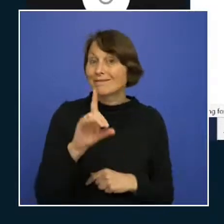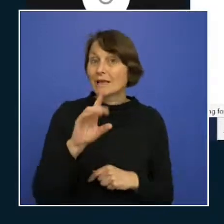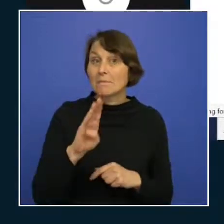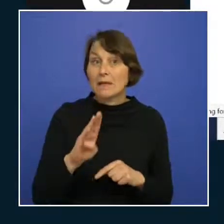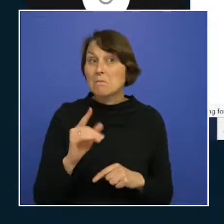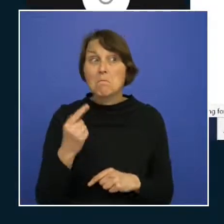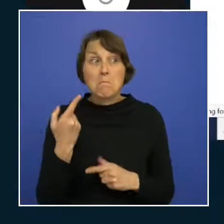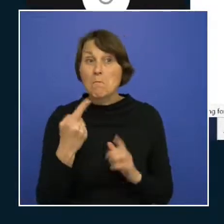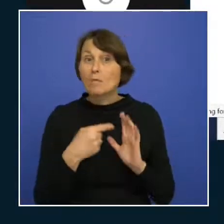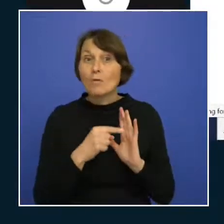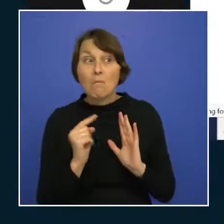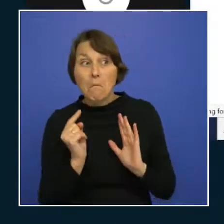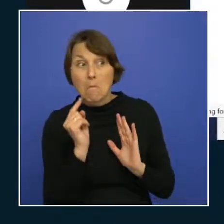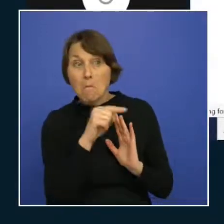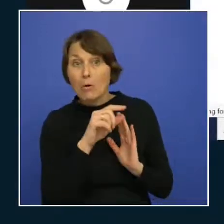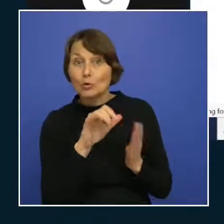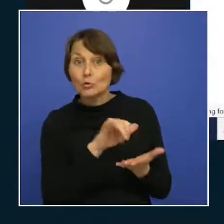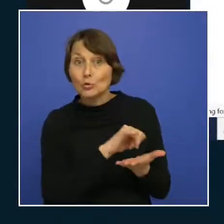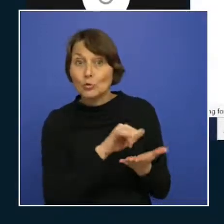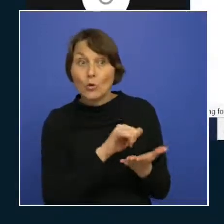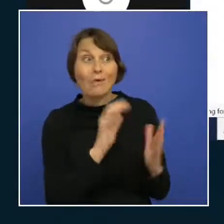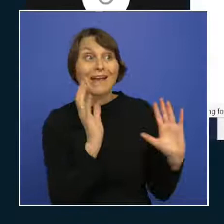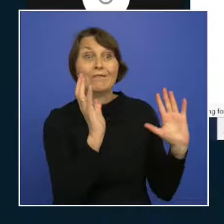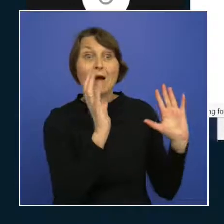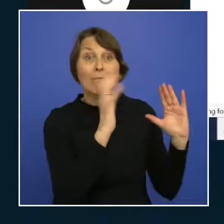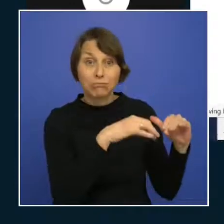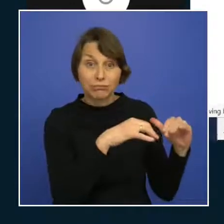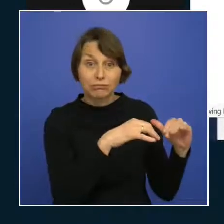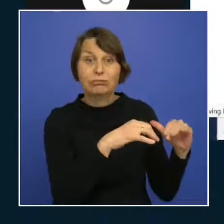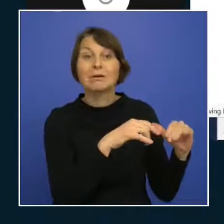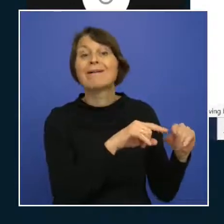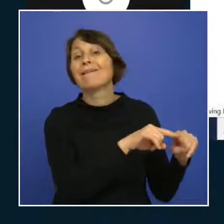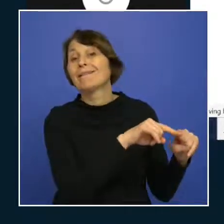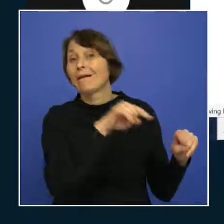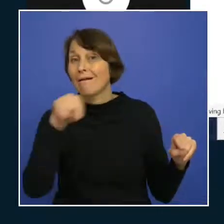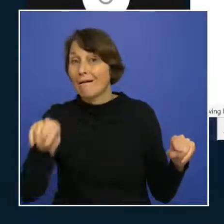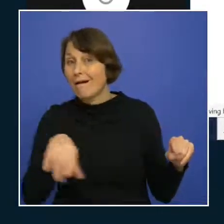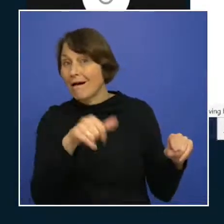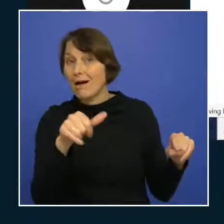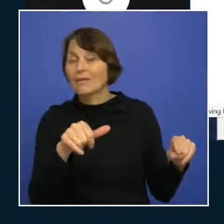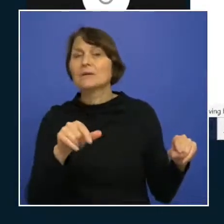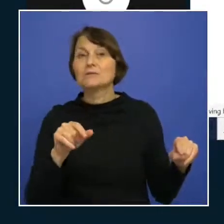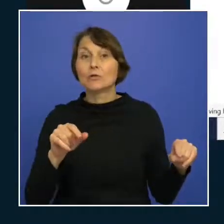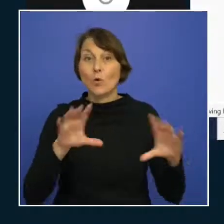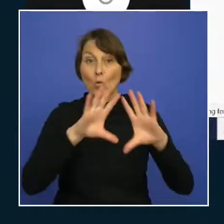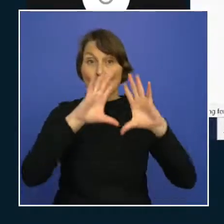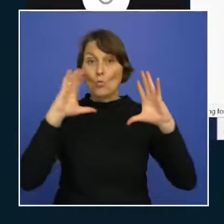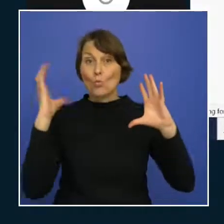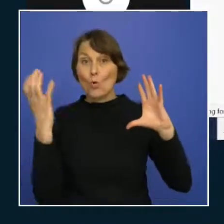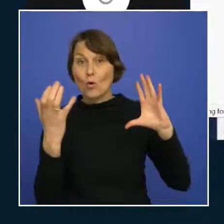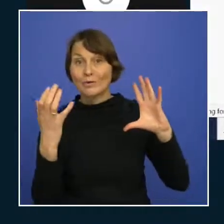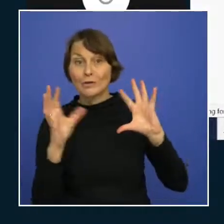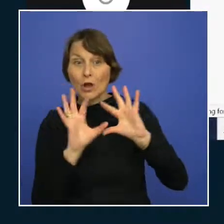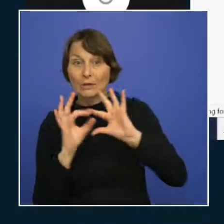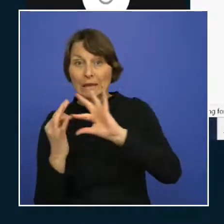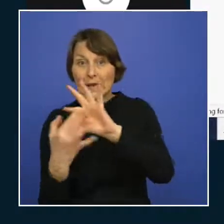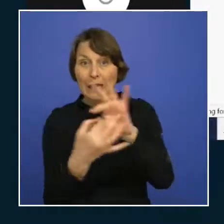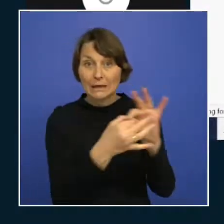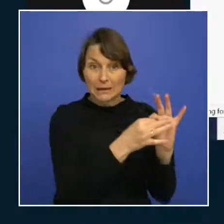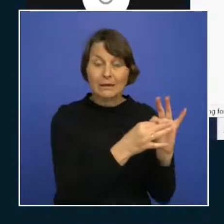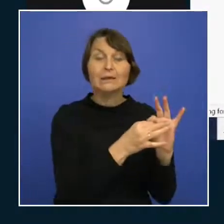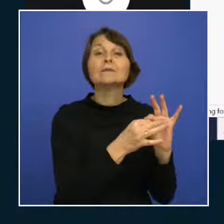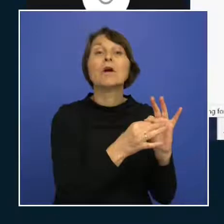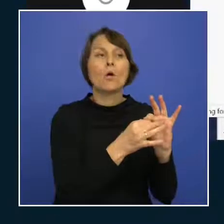then if that database goes down, or if there are users connecting from different parts of the world, we should be able to automatically replicate